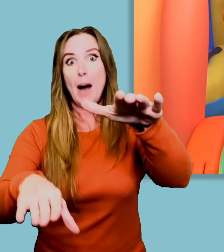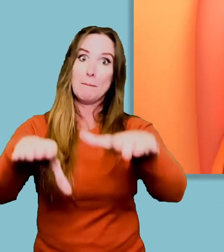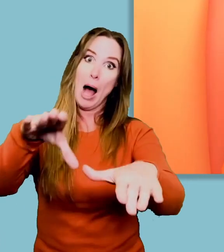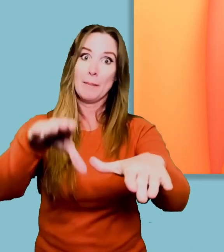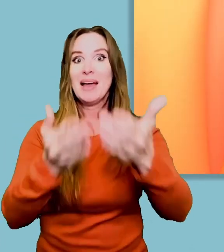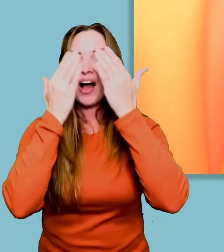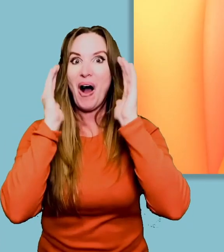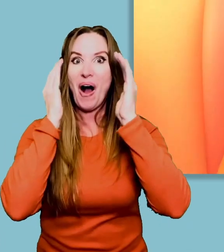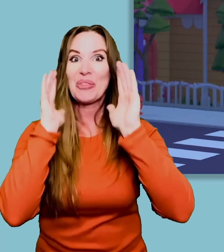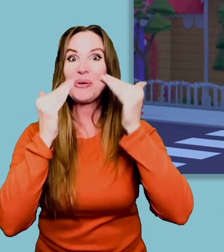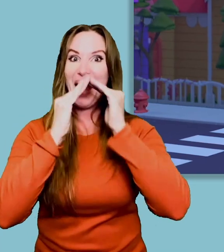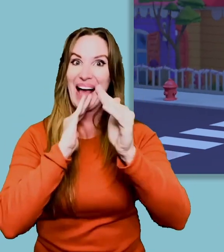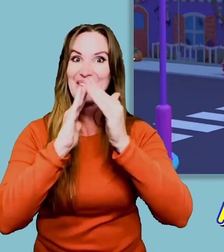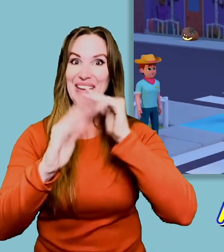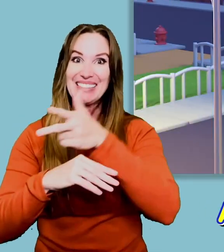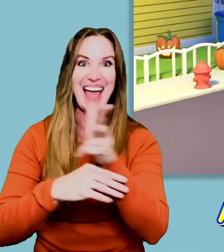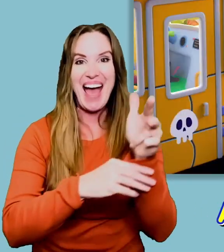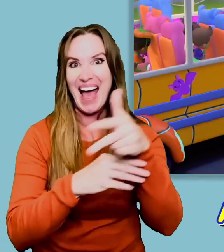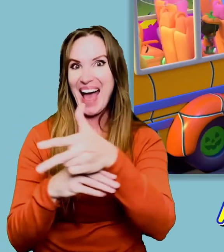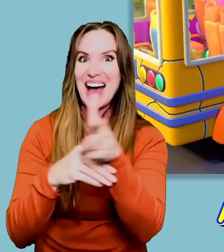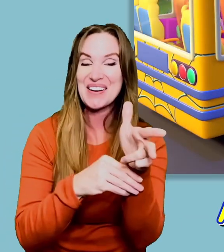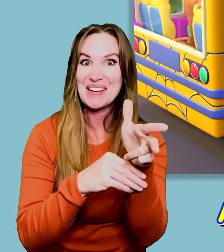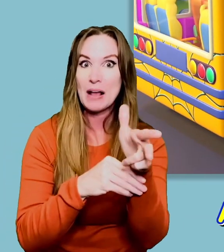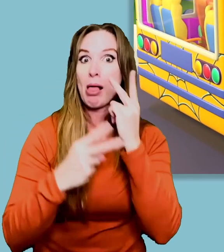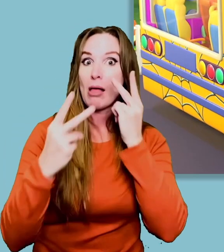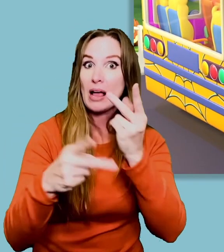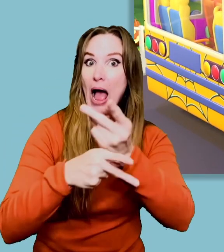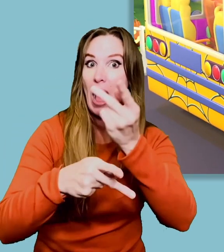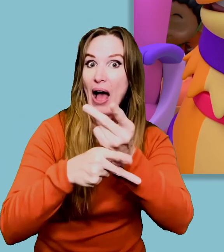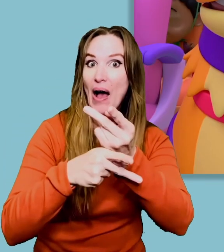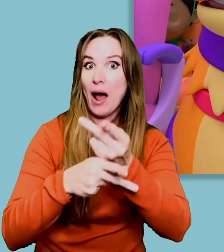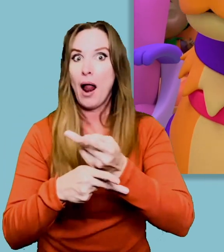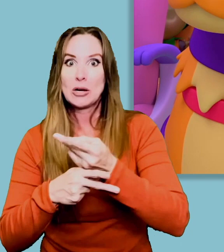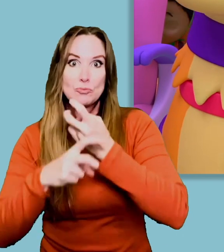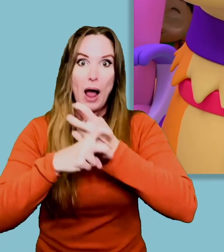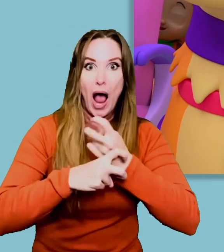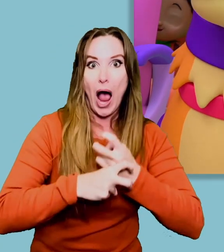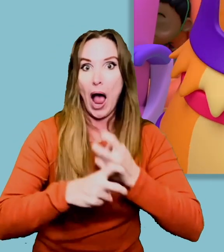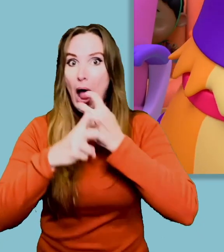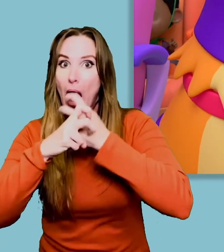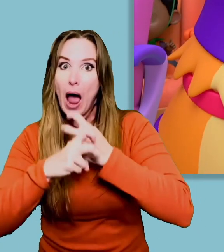bus goes. Mummy. All through Halloween Town. Look out!